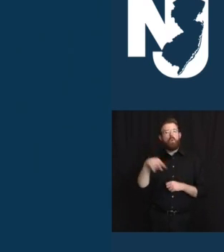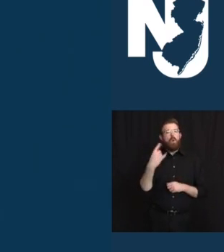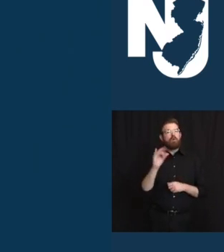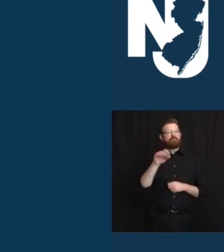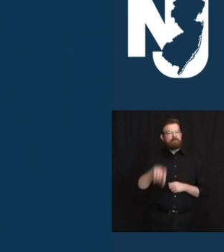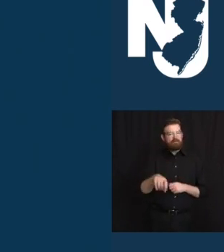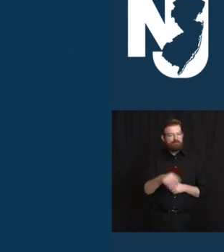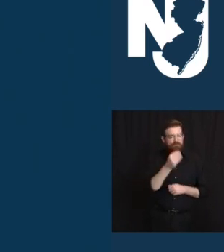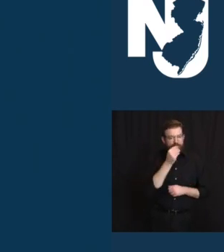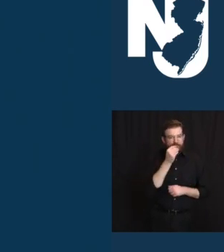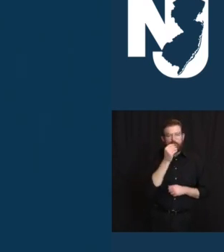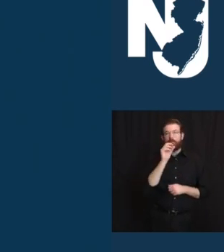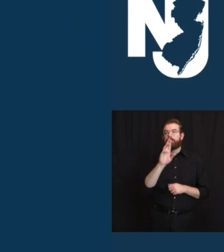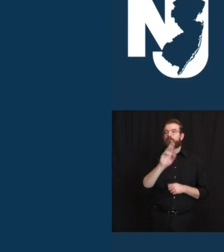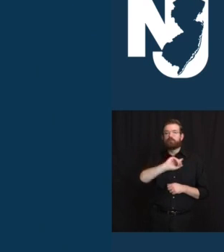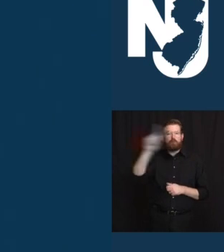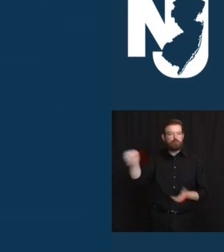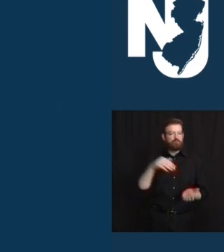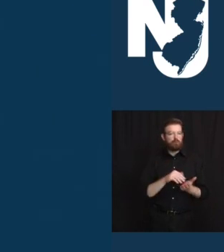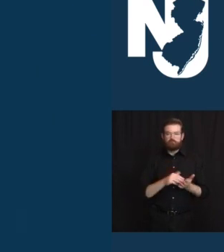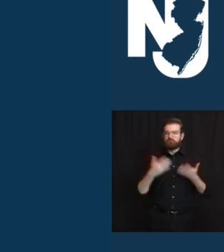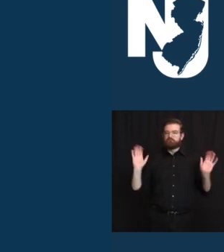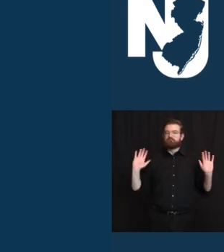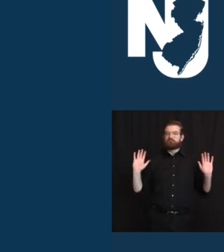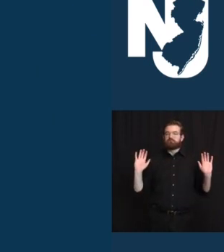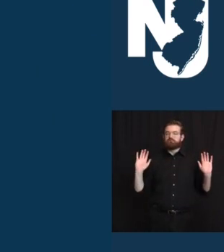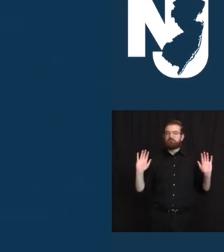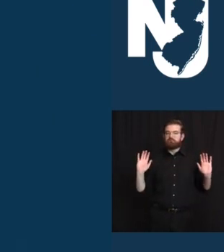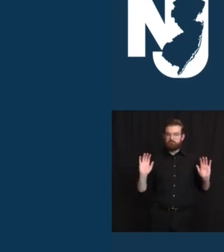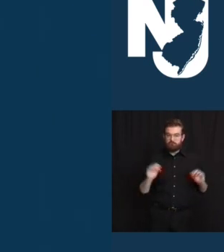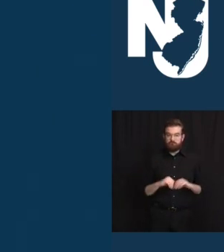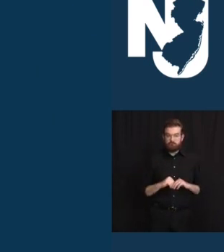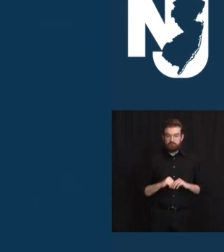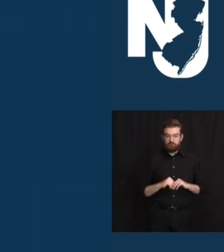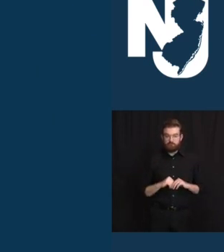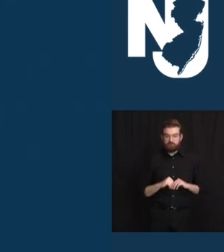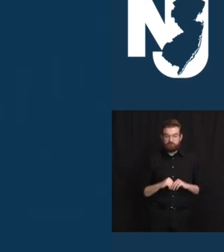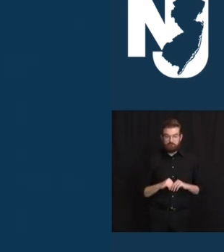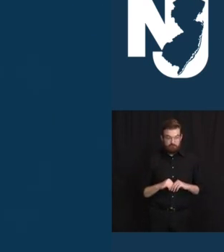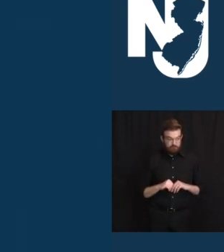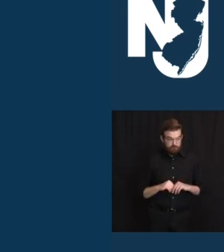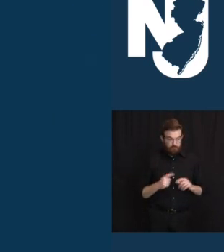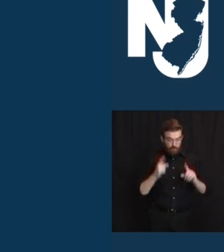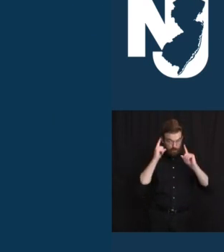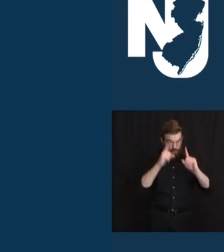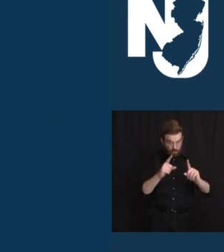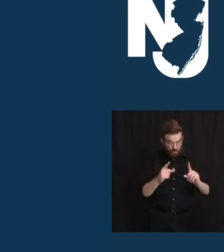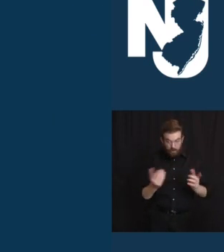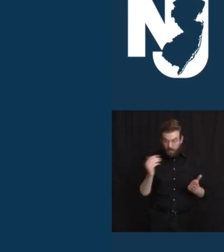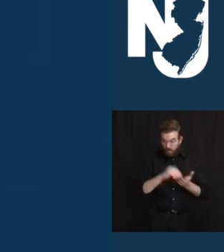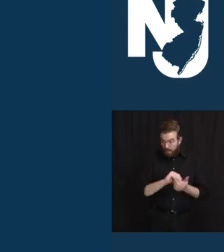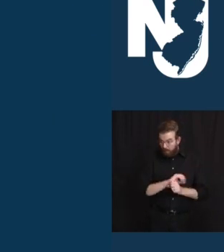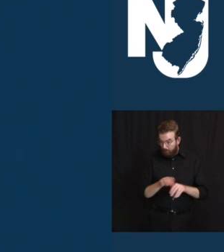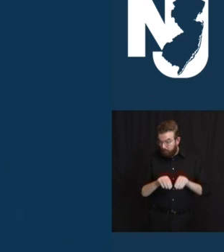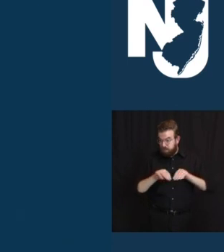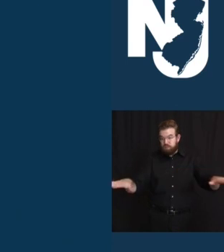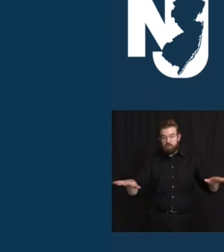community outbreaks in our state. Moving on to my daily report, our hospitals reported, as the governor